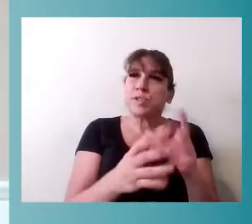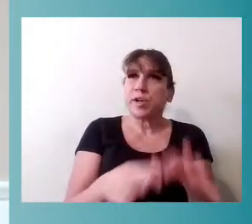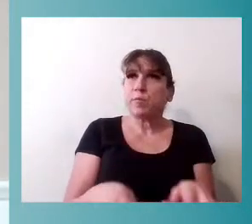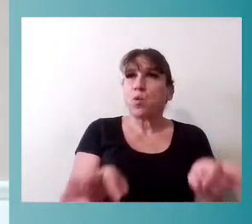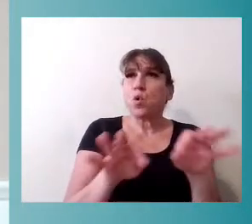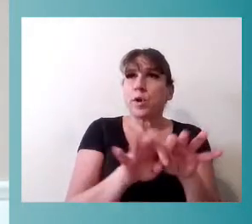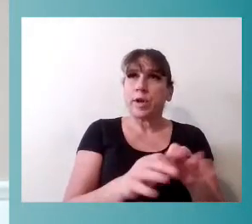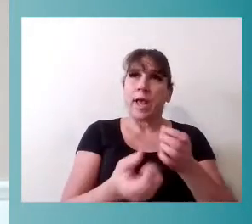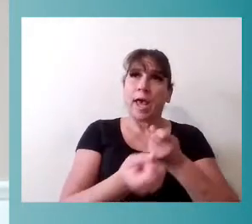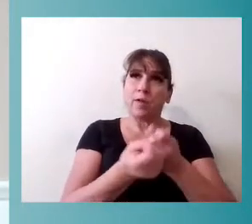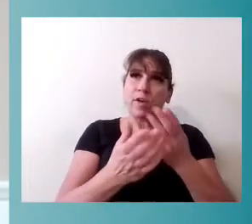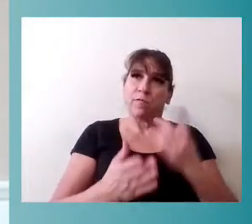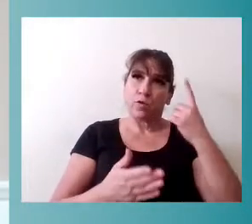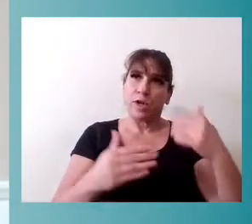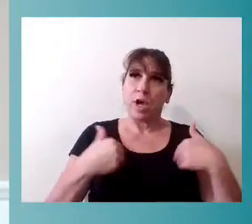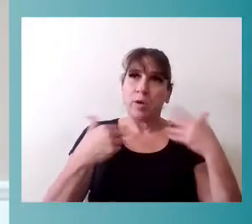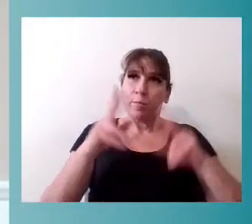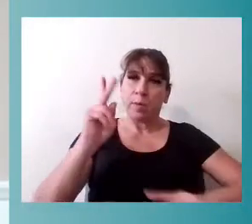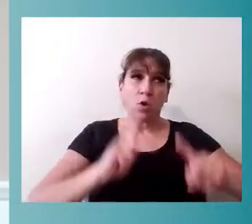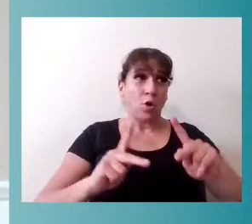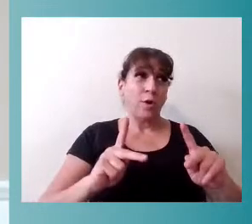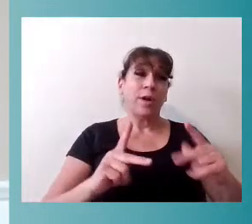of all for young people.